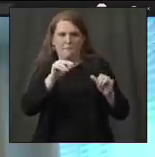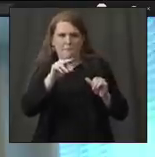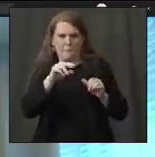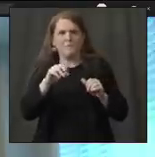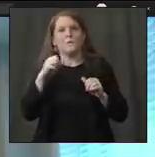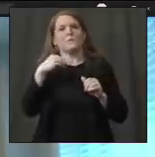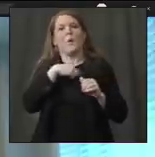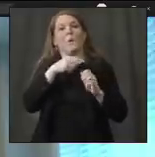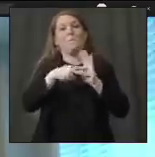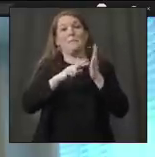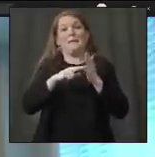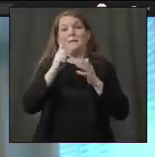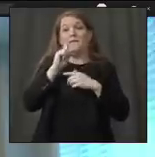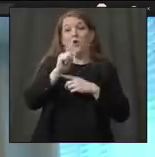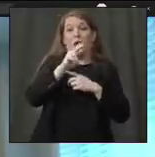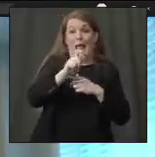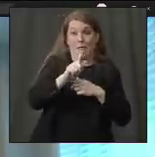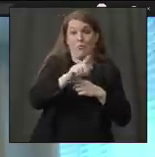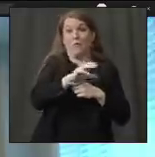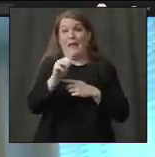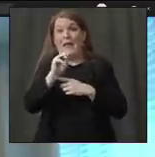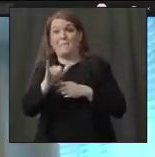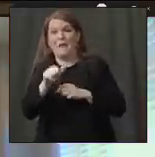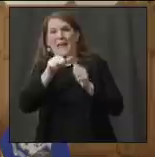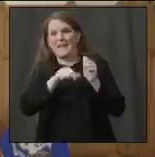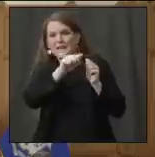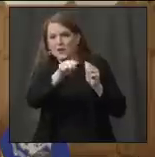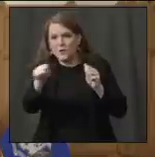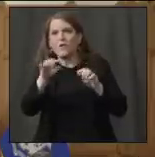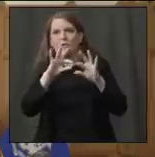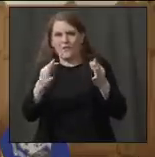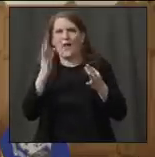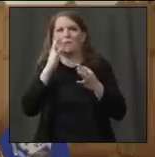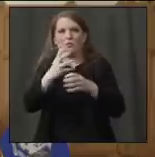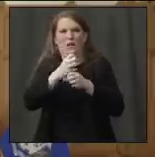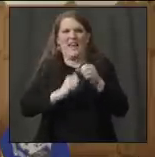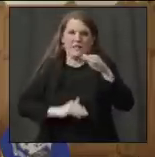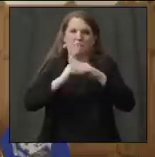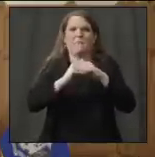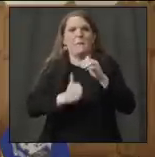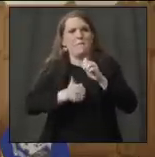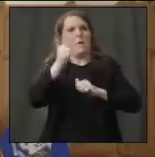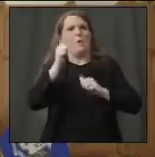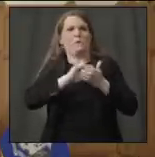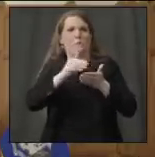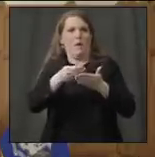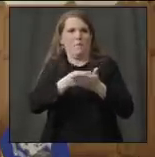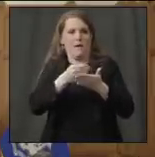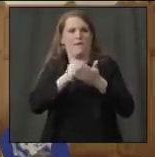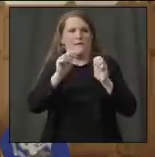May. Thank you. You're welcome. Waterbury Republican American.